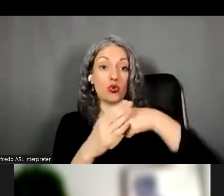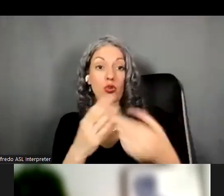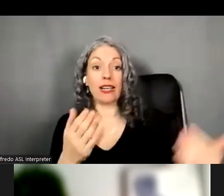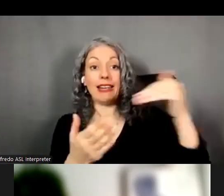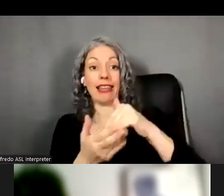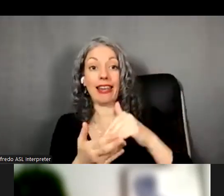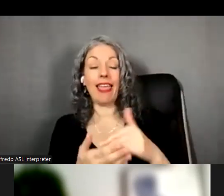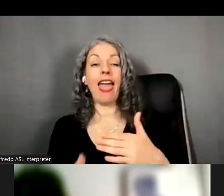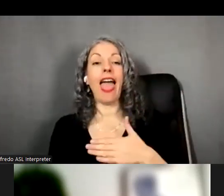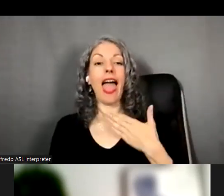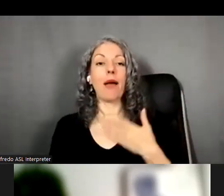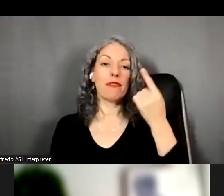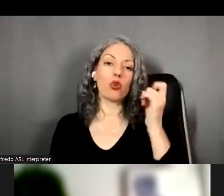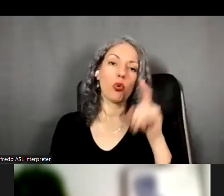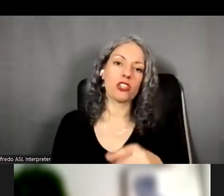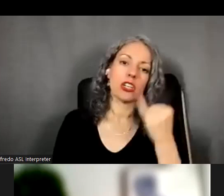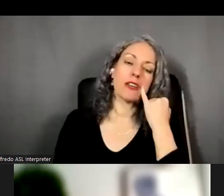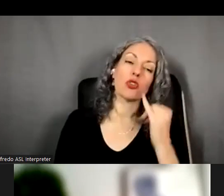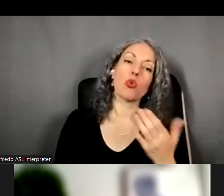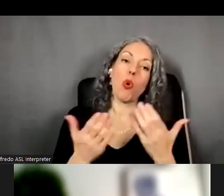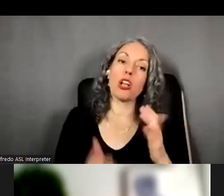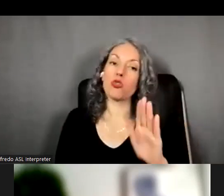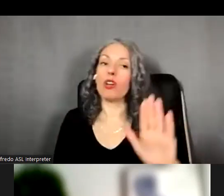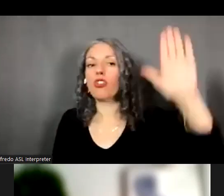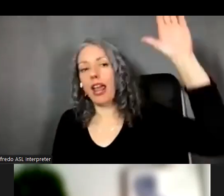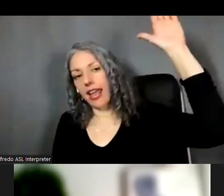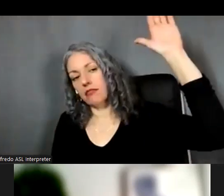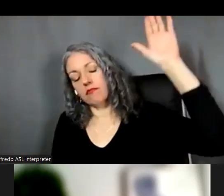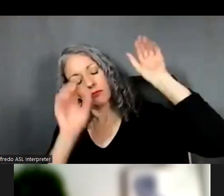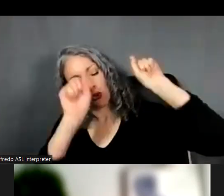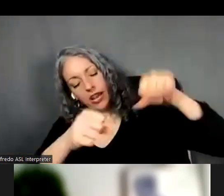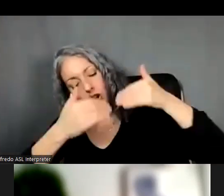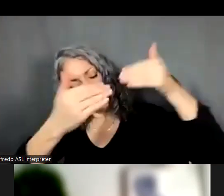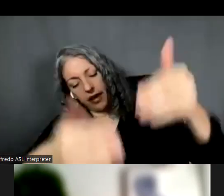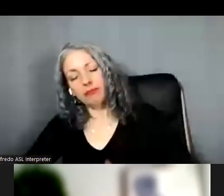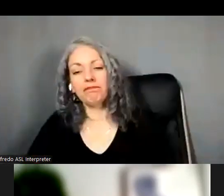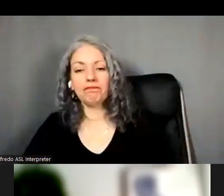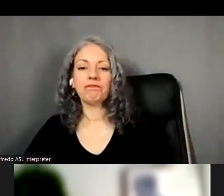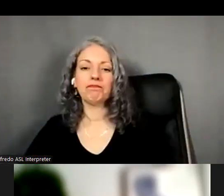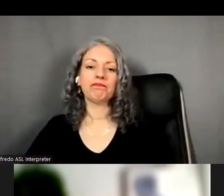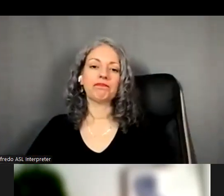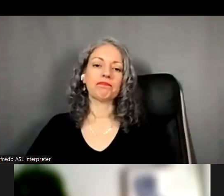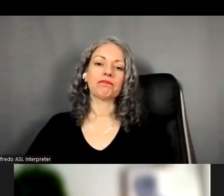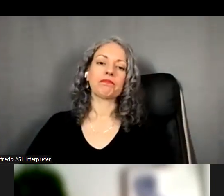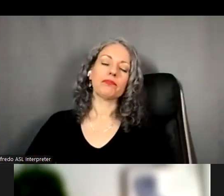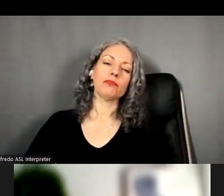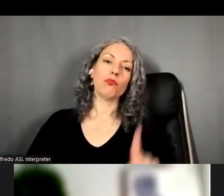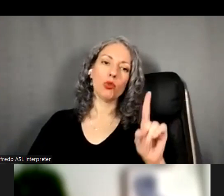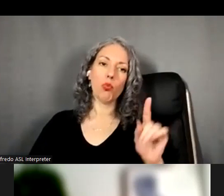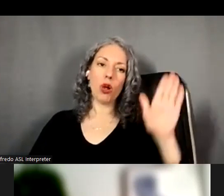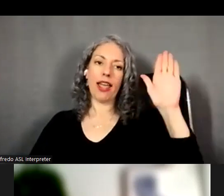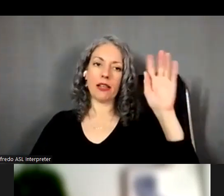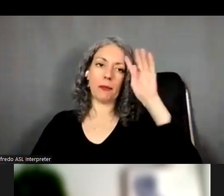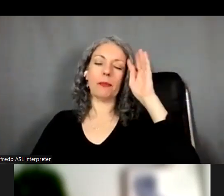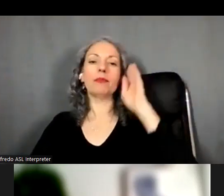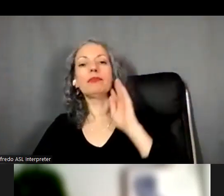take, if anybody wants to raise their hand and ask a live question, we would welcome that. And I do see that we do have one hand raised.